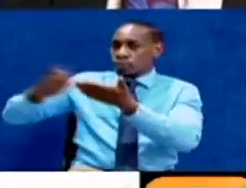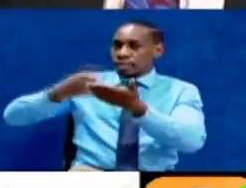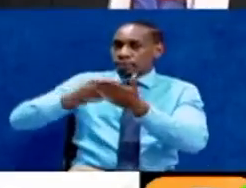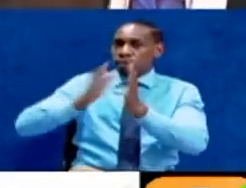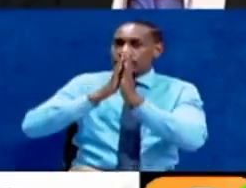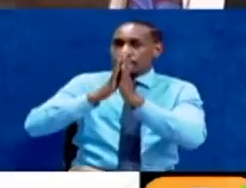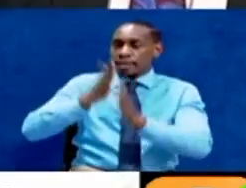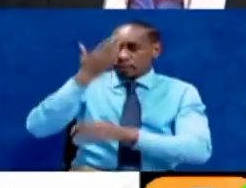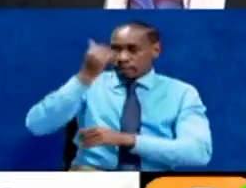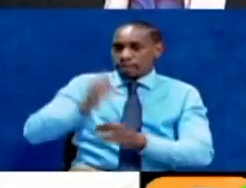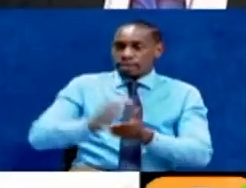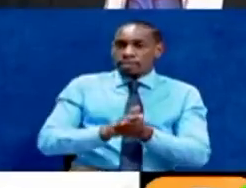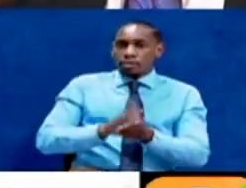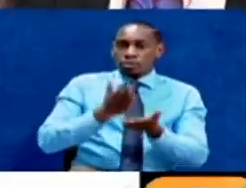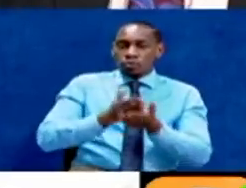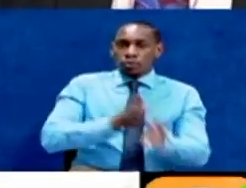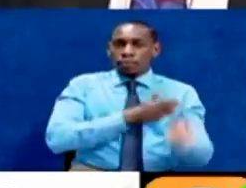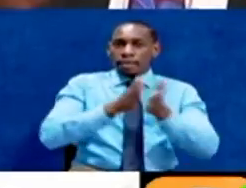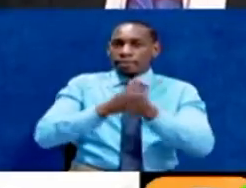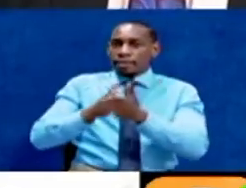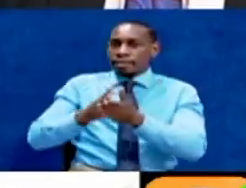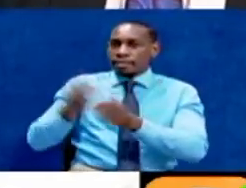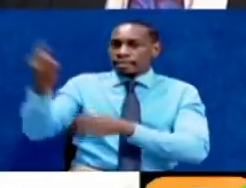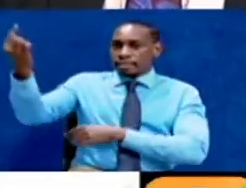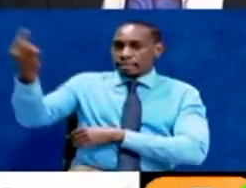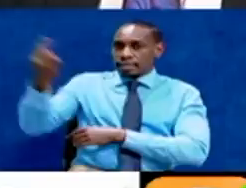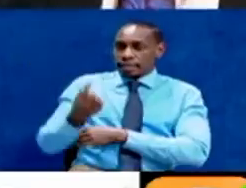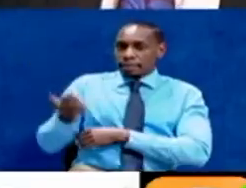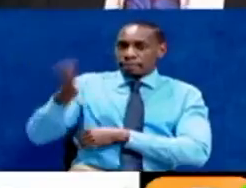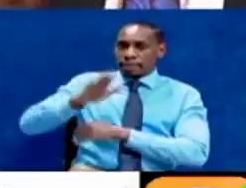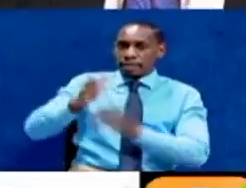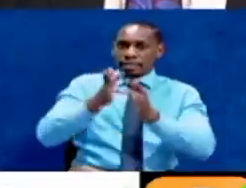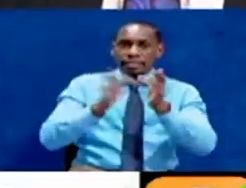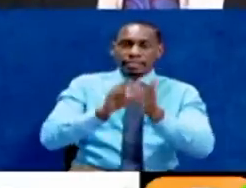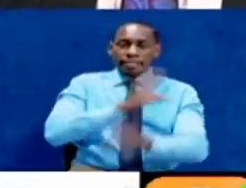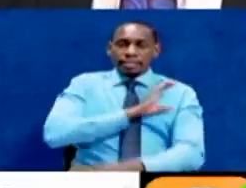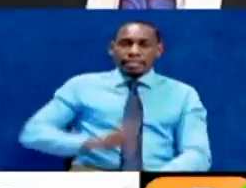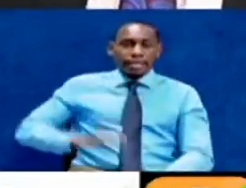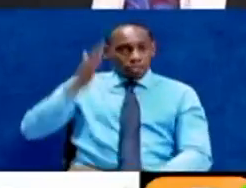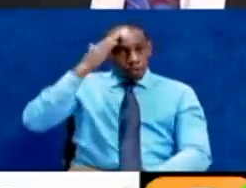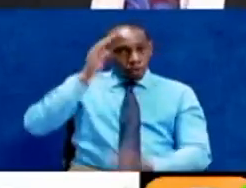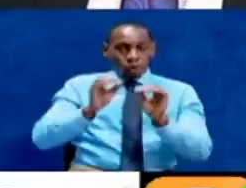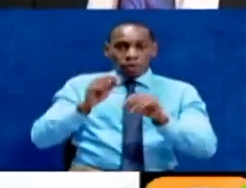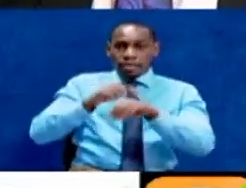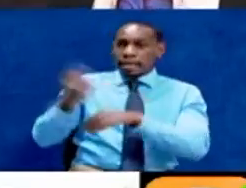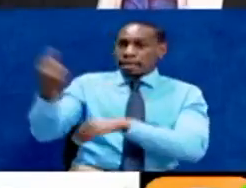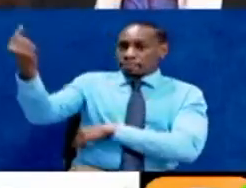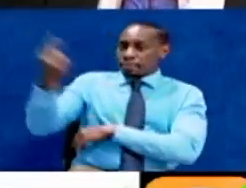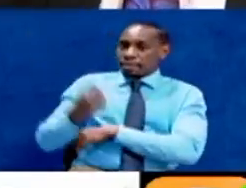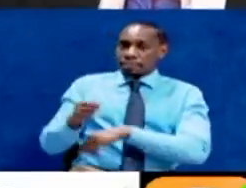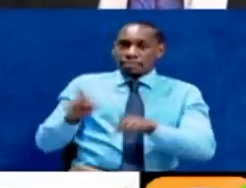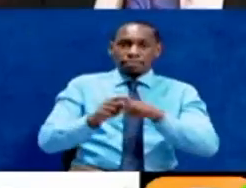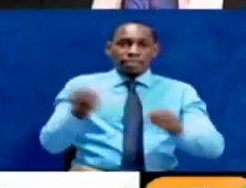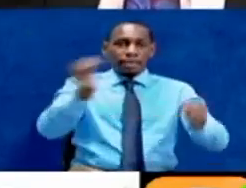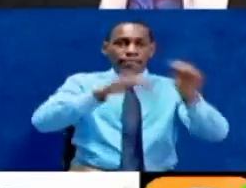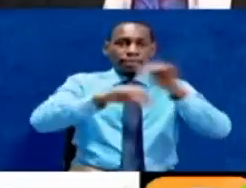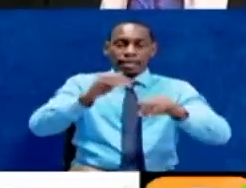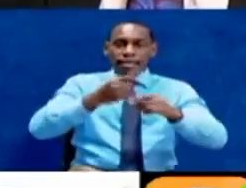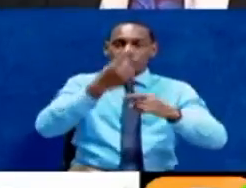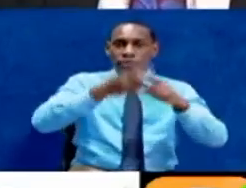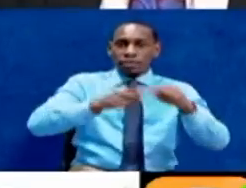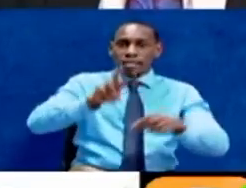pray because they are preparing for the coming back of Jesus Christ, who is not known when he will come. The elections for the next,